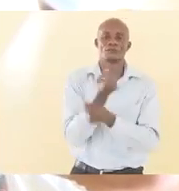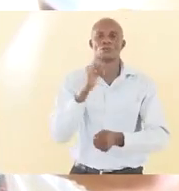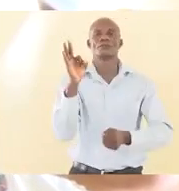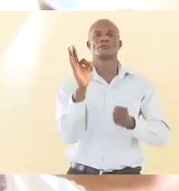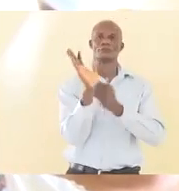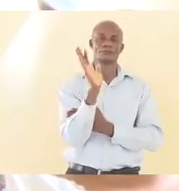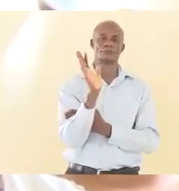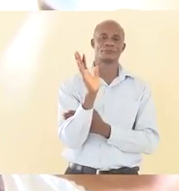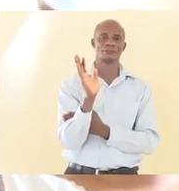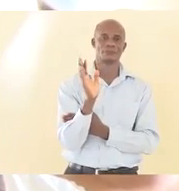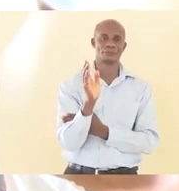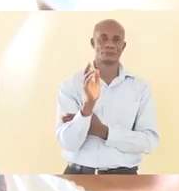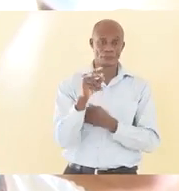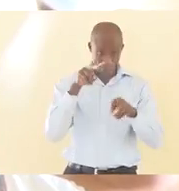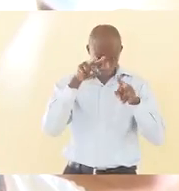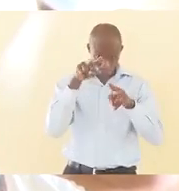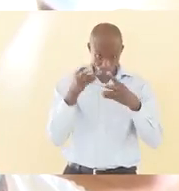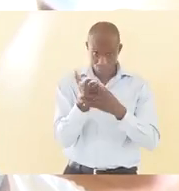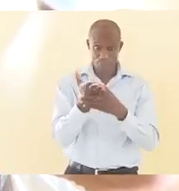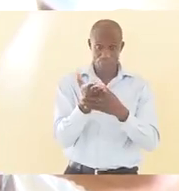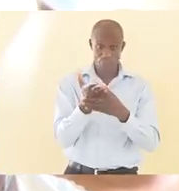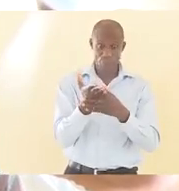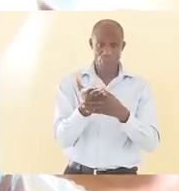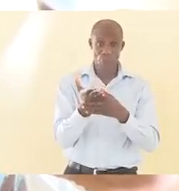God. If you look through